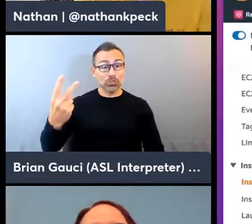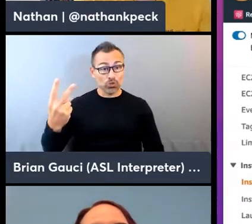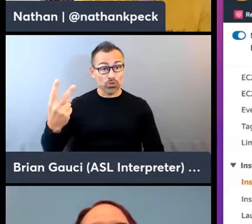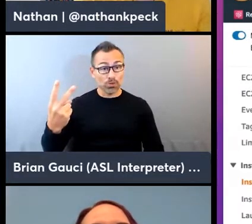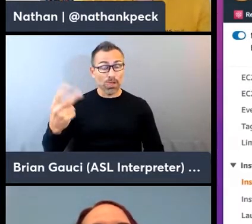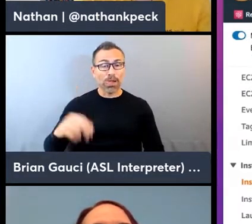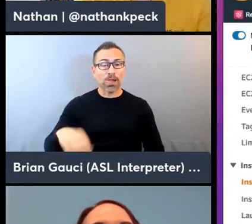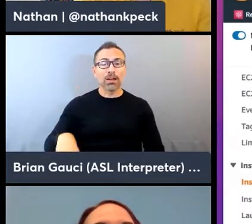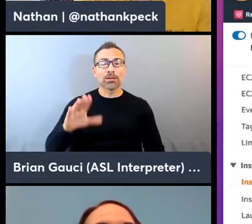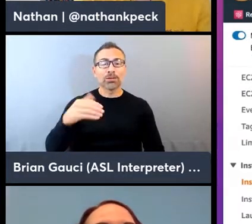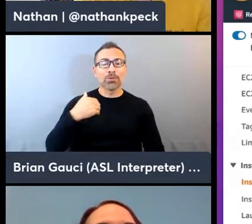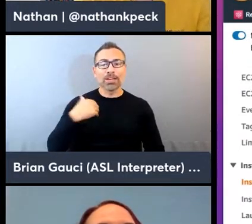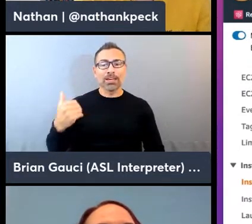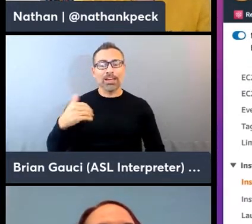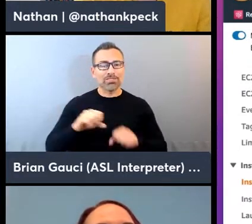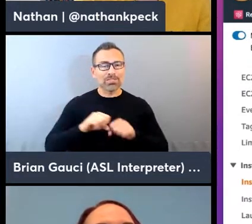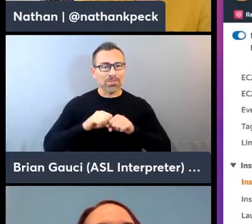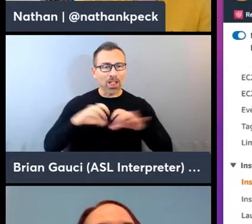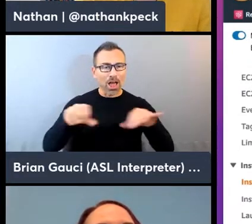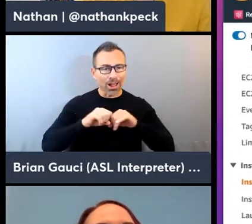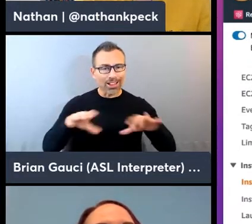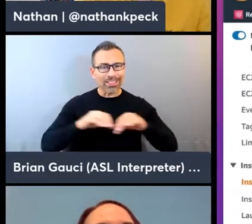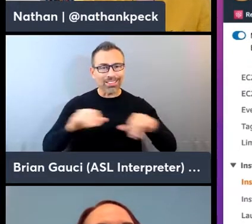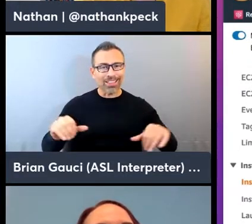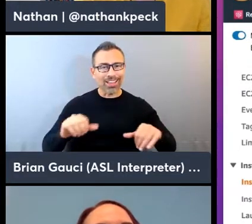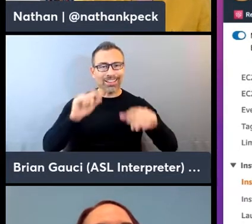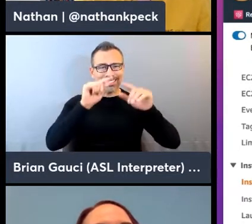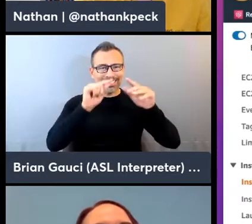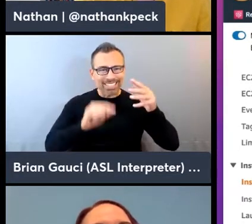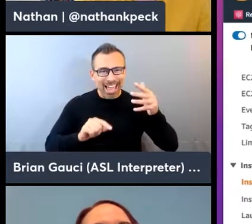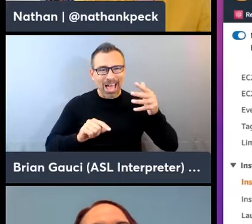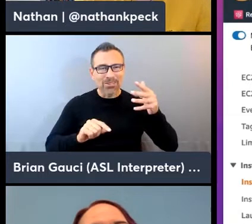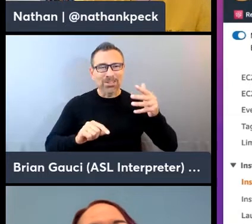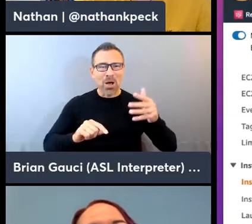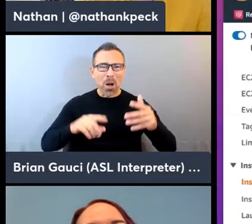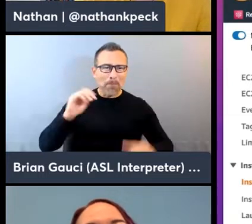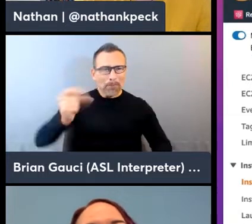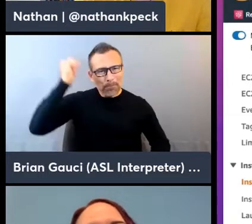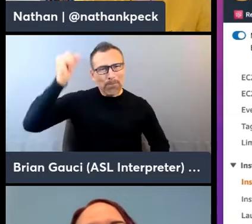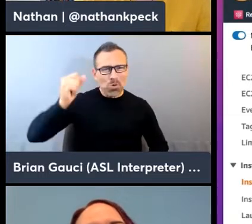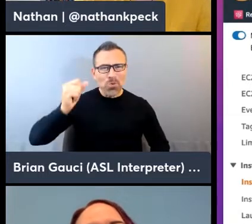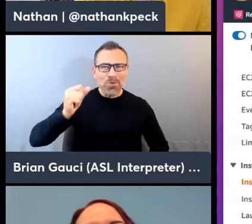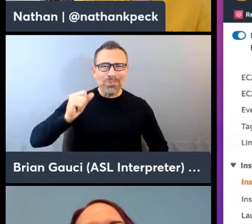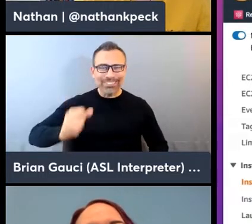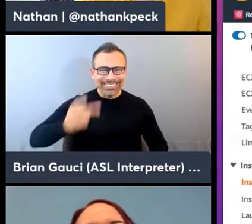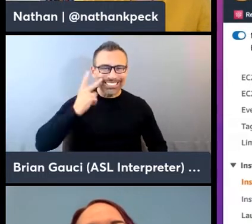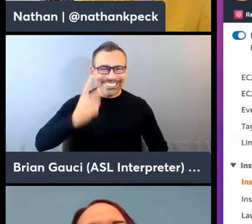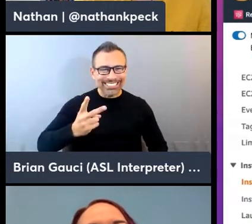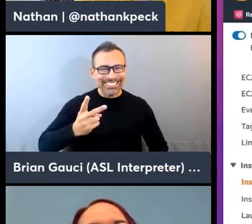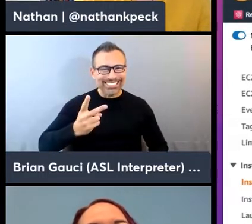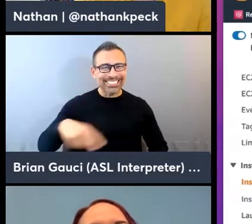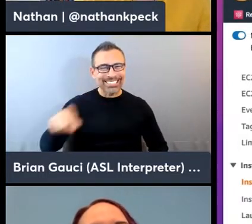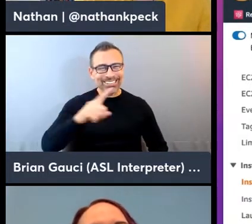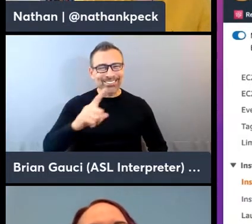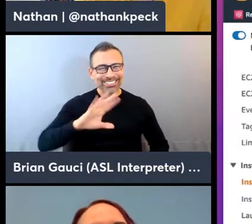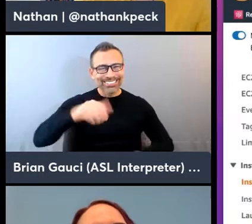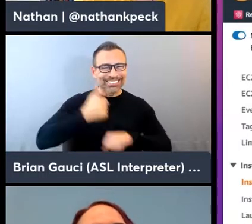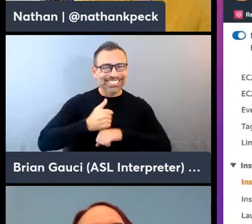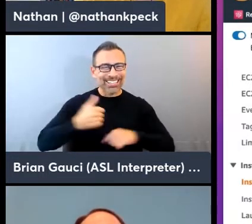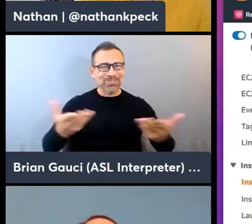And let me get some launch times. Boom! You see, we're provisioning this here too, right? Provision, baby,